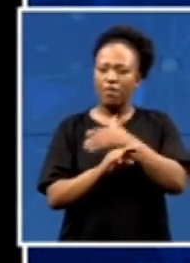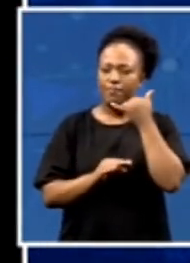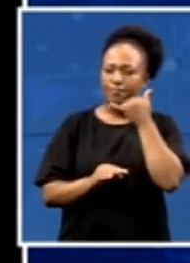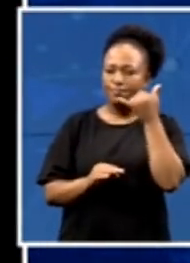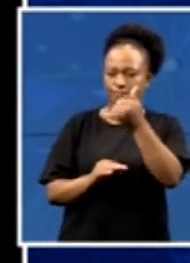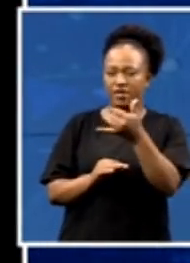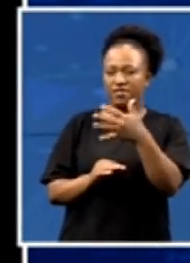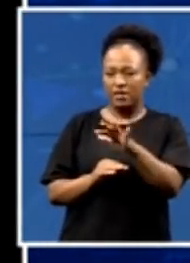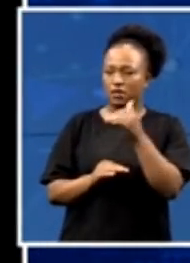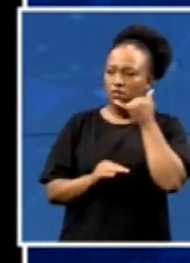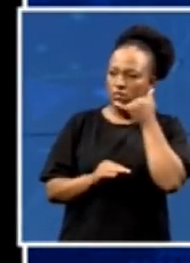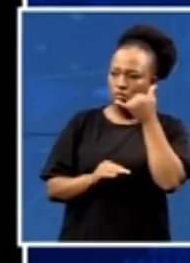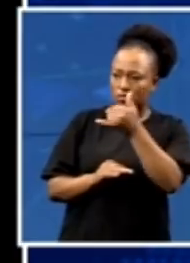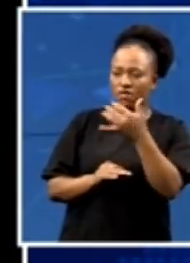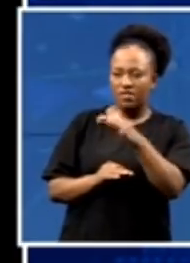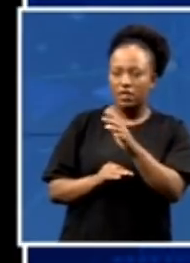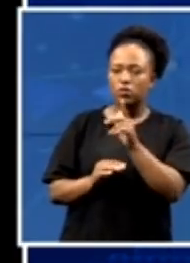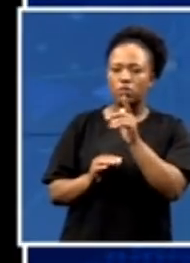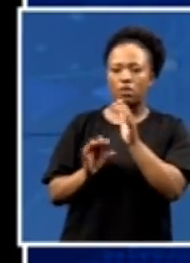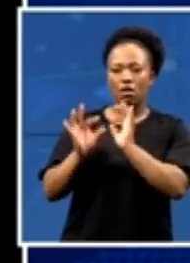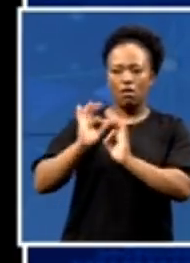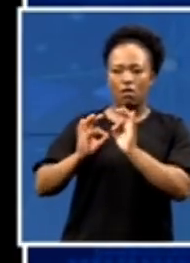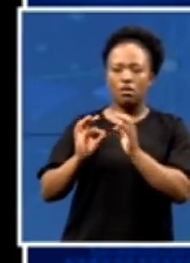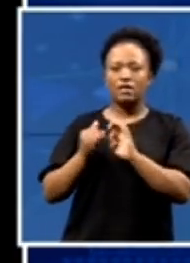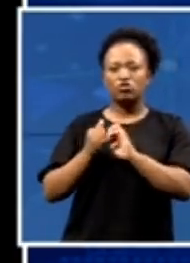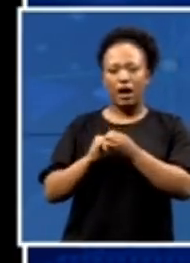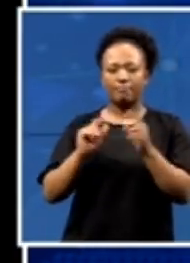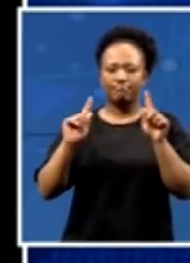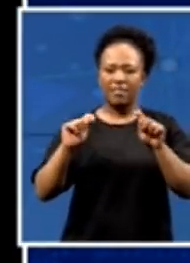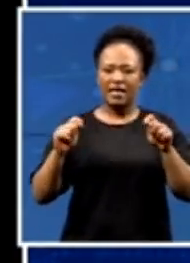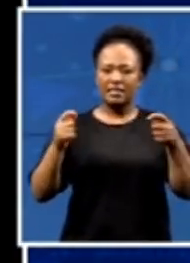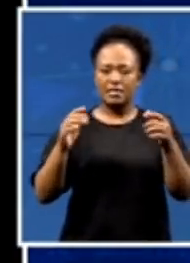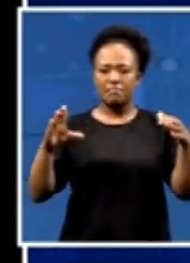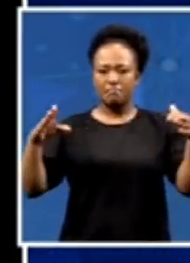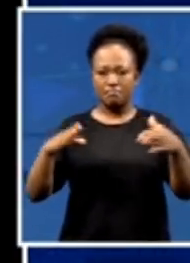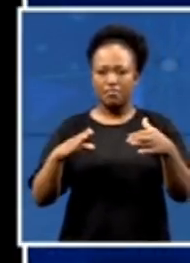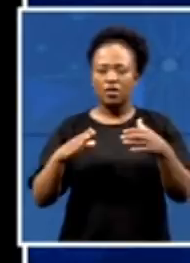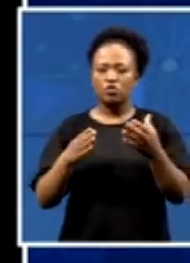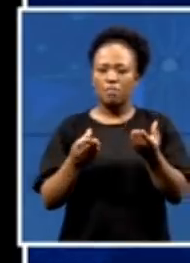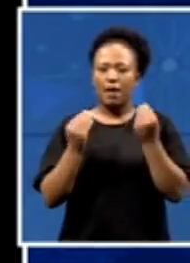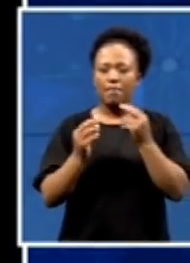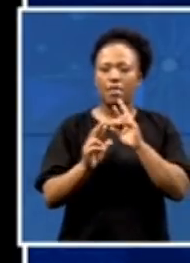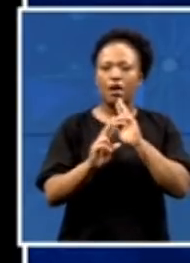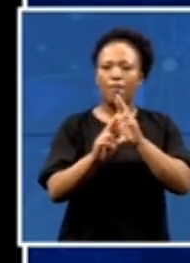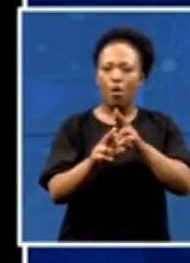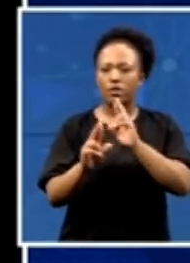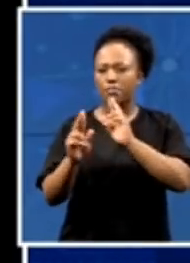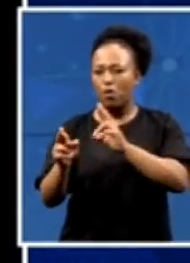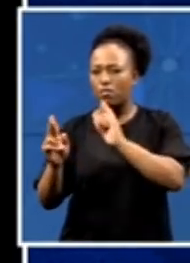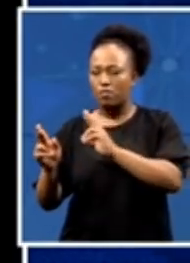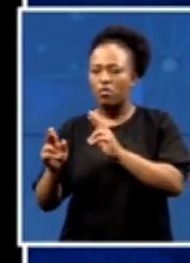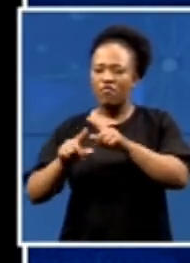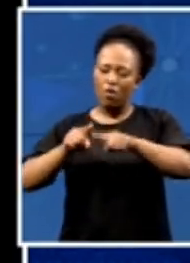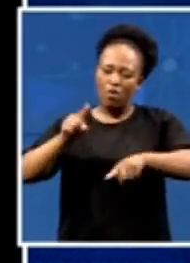saying that they're trying to get their teams to have reports from different parts of those affected parts of